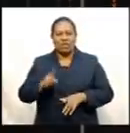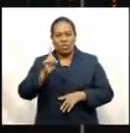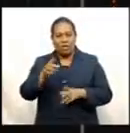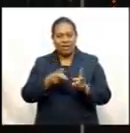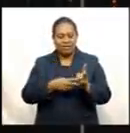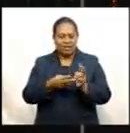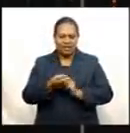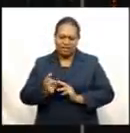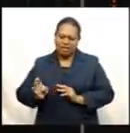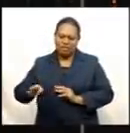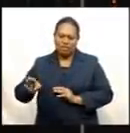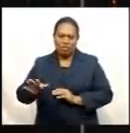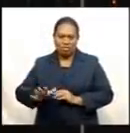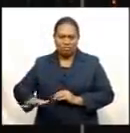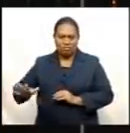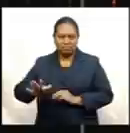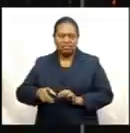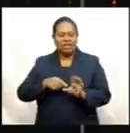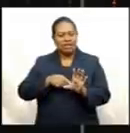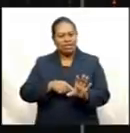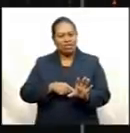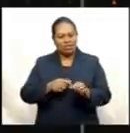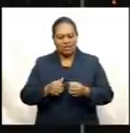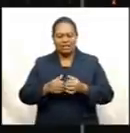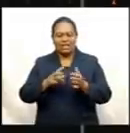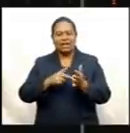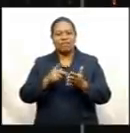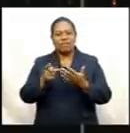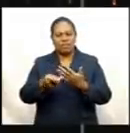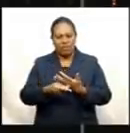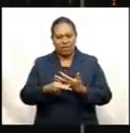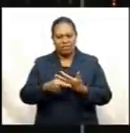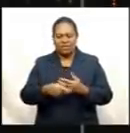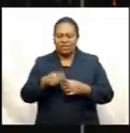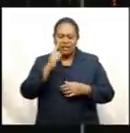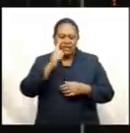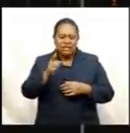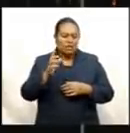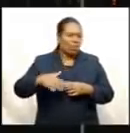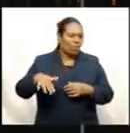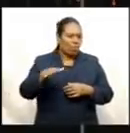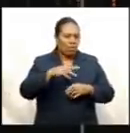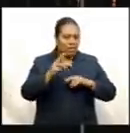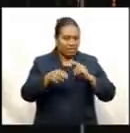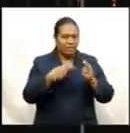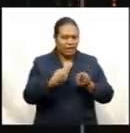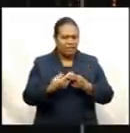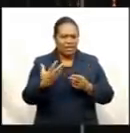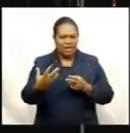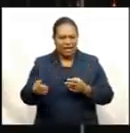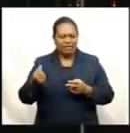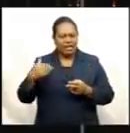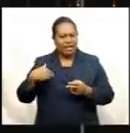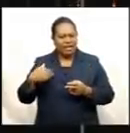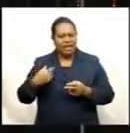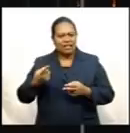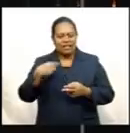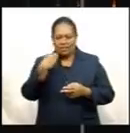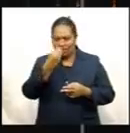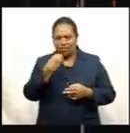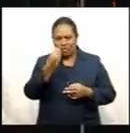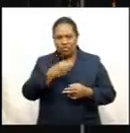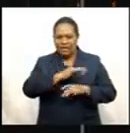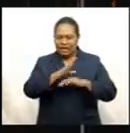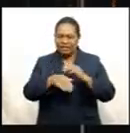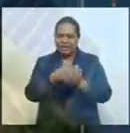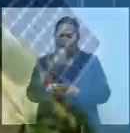Boa, youth have started a farming scheme to see that each household has enough fresh and healthy food daily. Eleanor